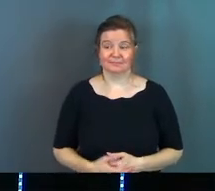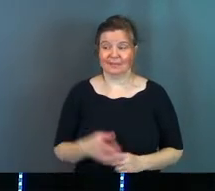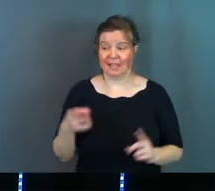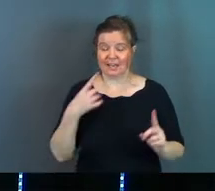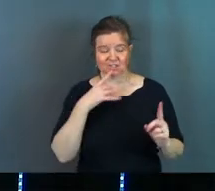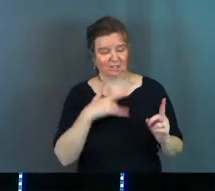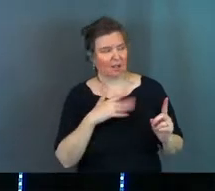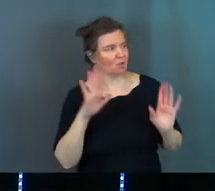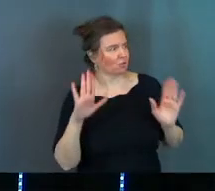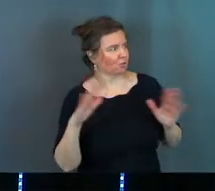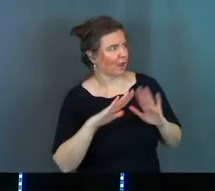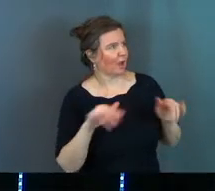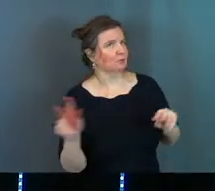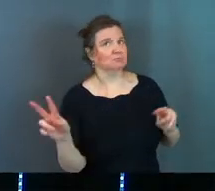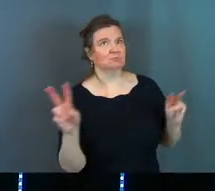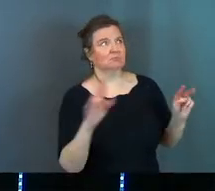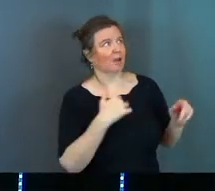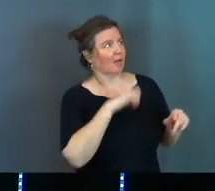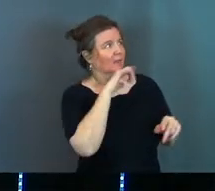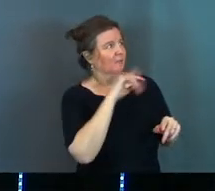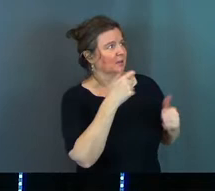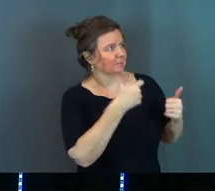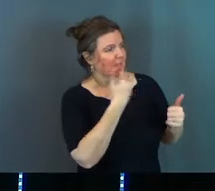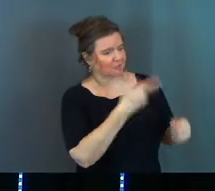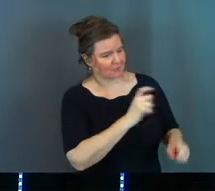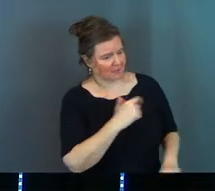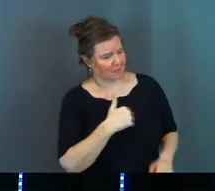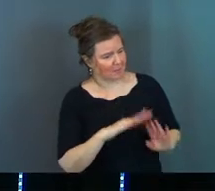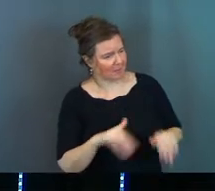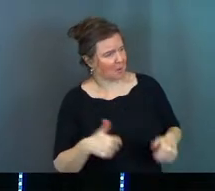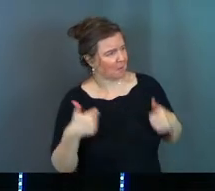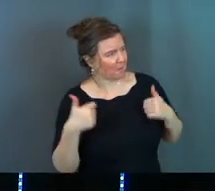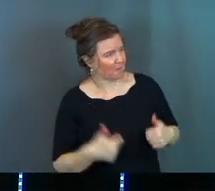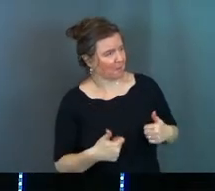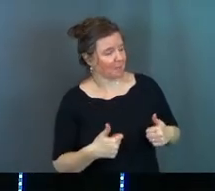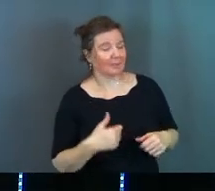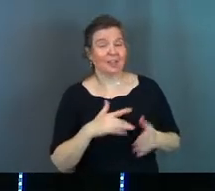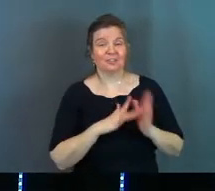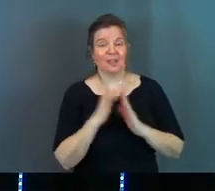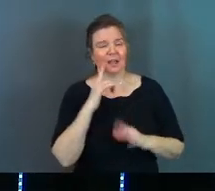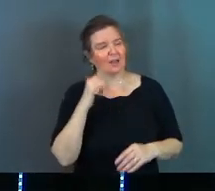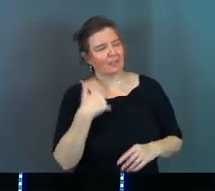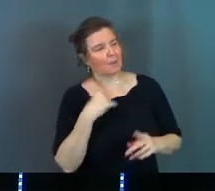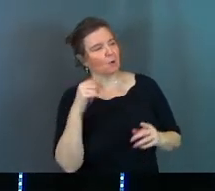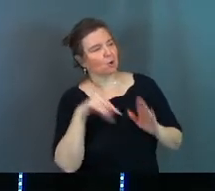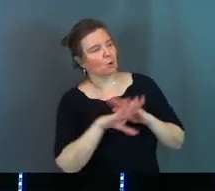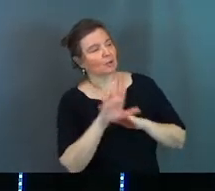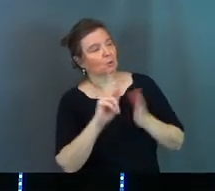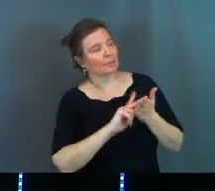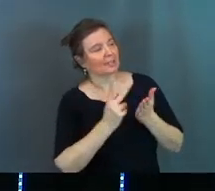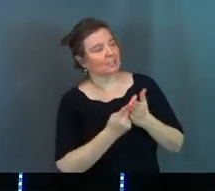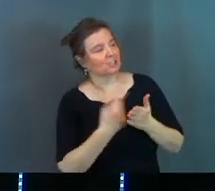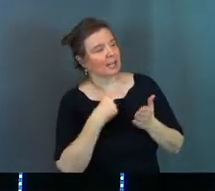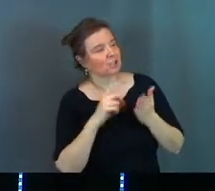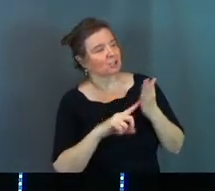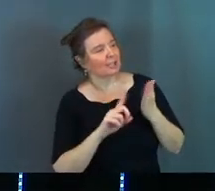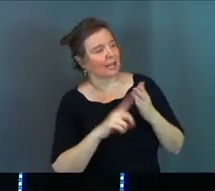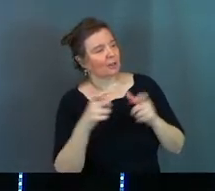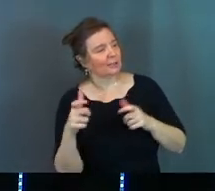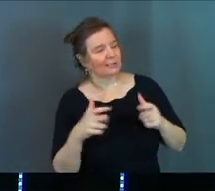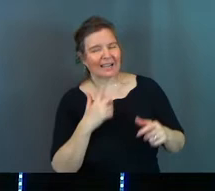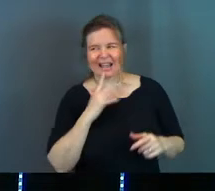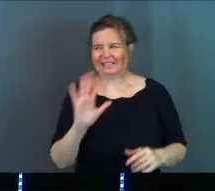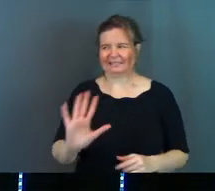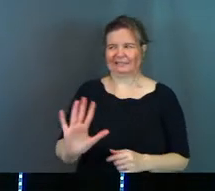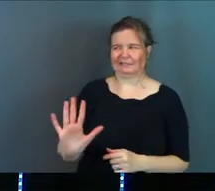And he's like, this is a great house. I love it. Thanks for giving me this house. And he's like, I think I'm going to go in to the kitchen and check out the dishes.